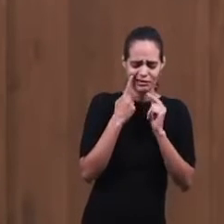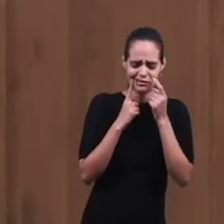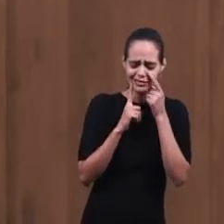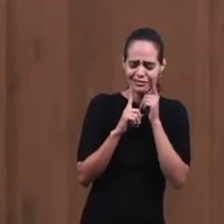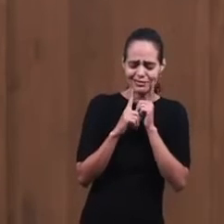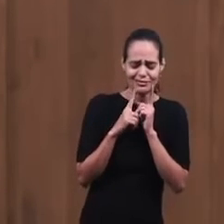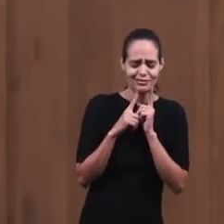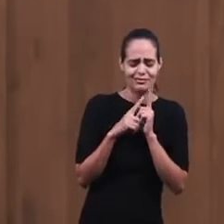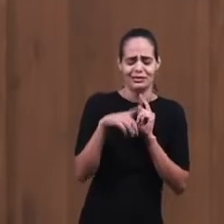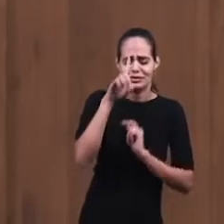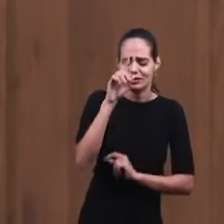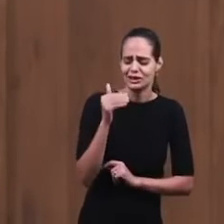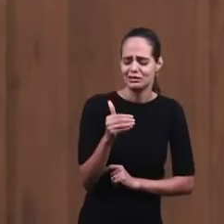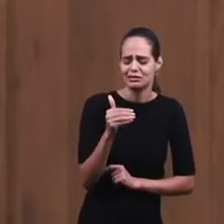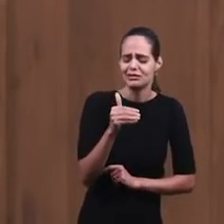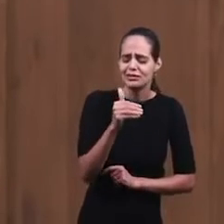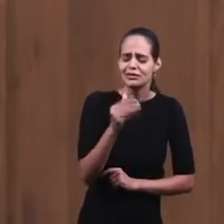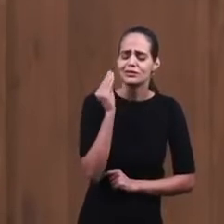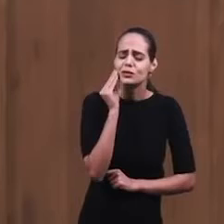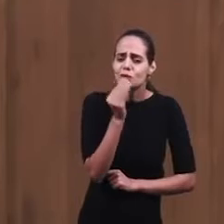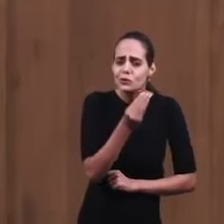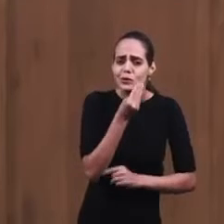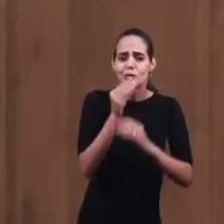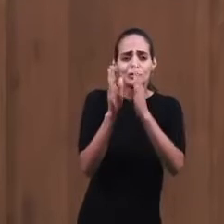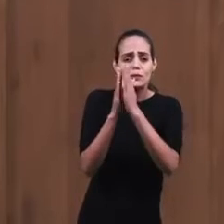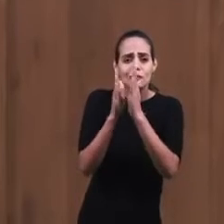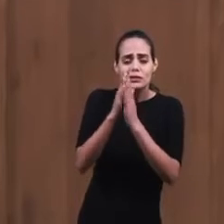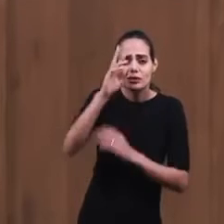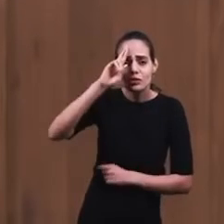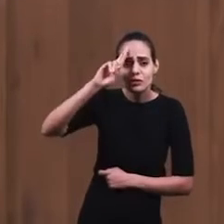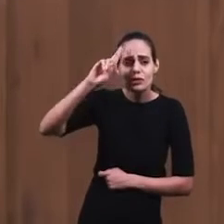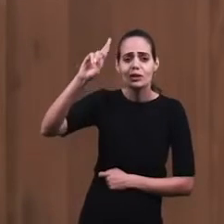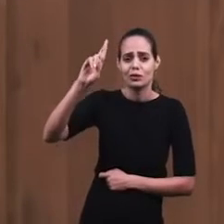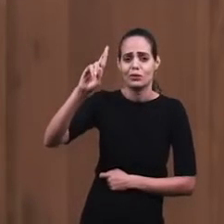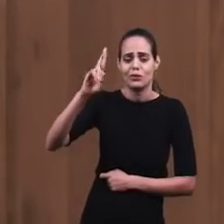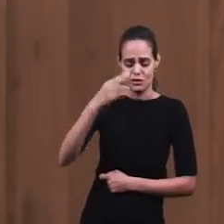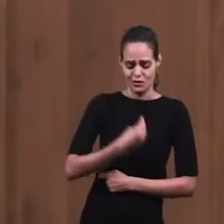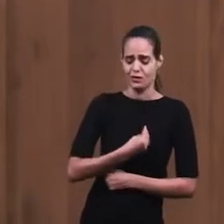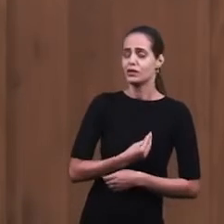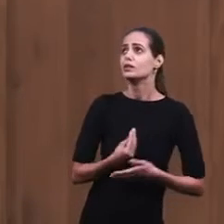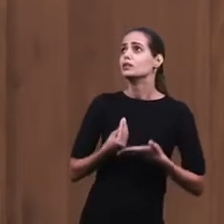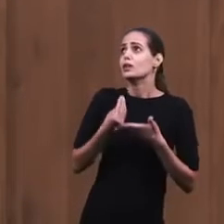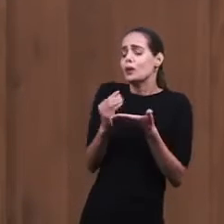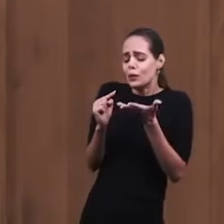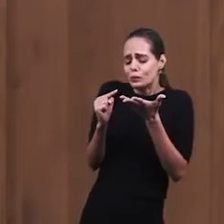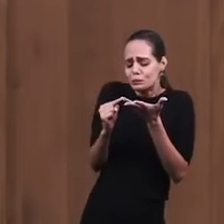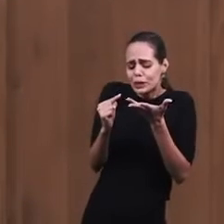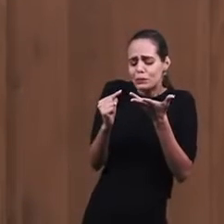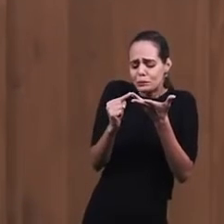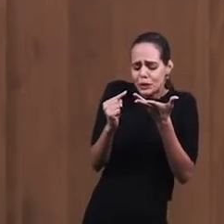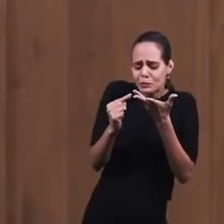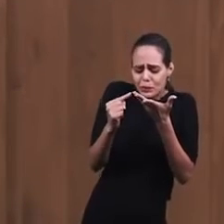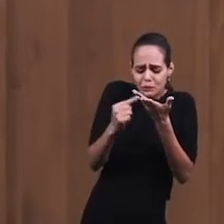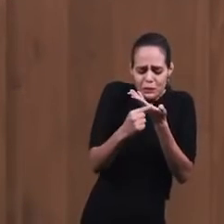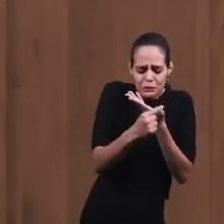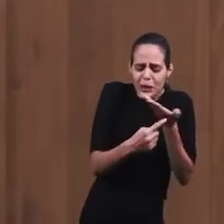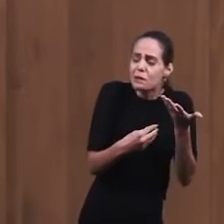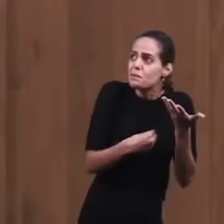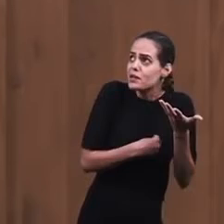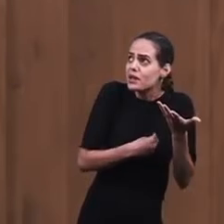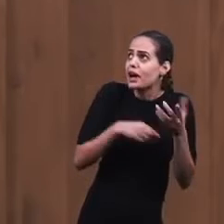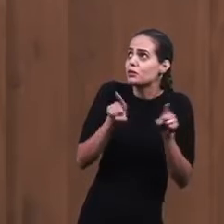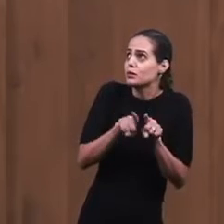life before the Lord, confessing his sins and the sins of the people, because Nehemiah knew